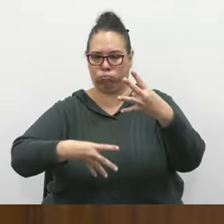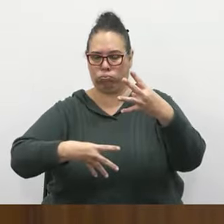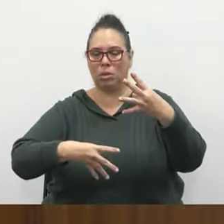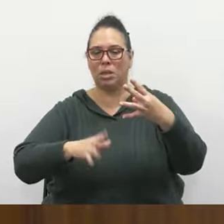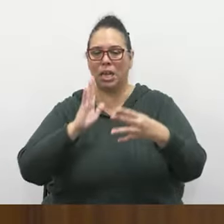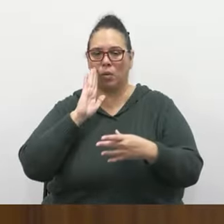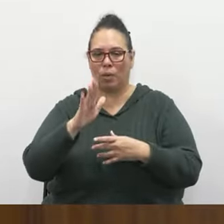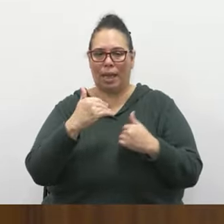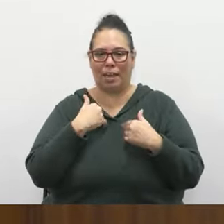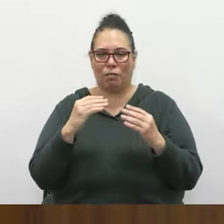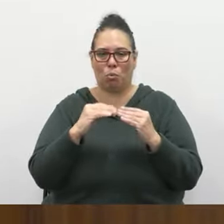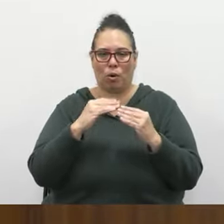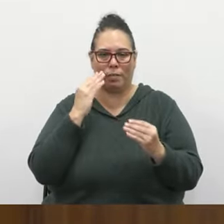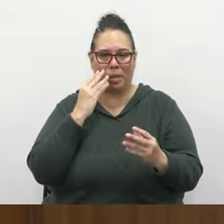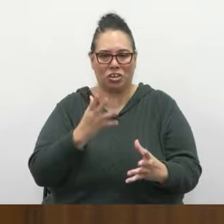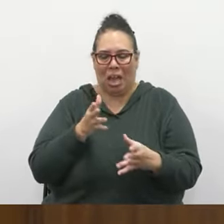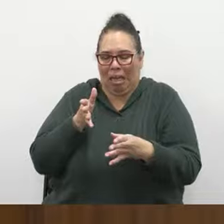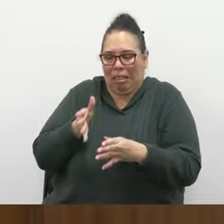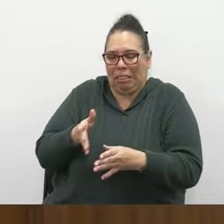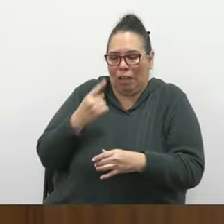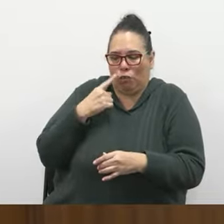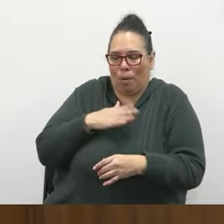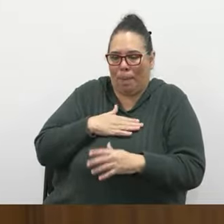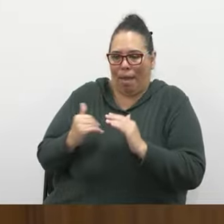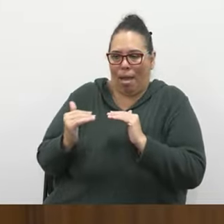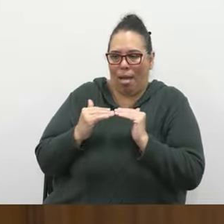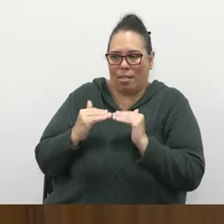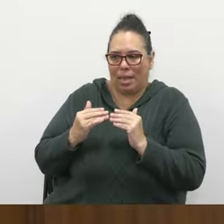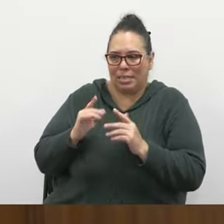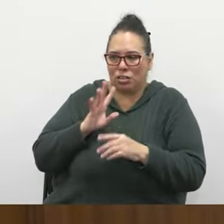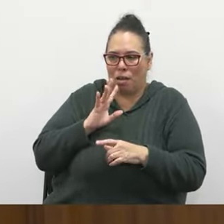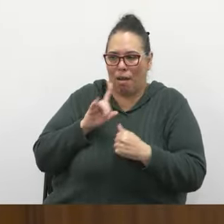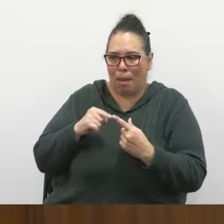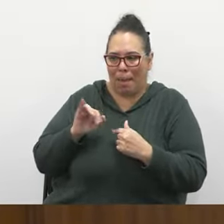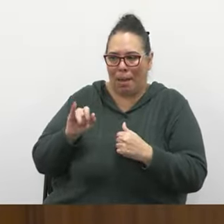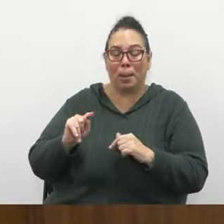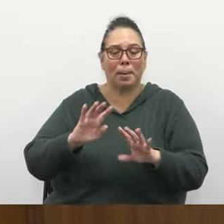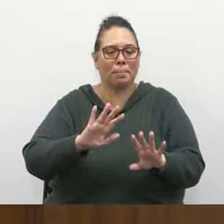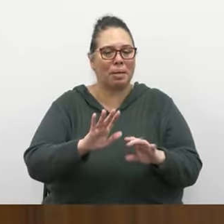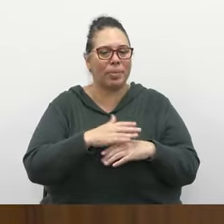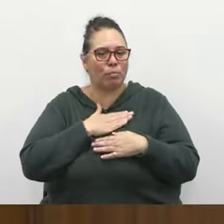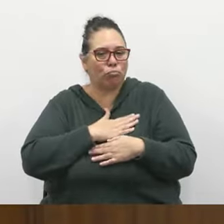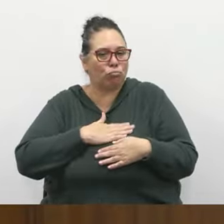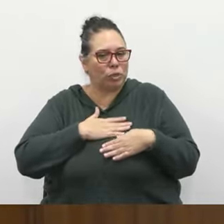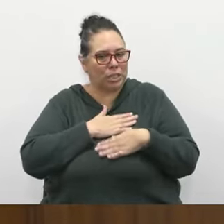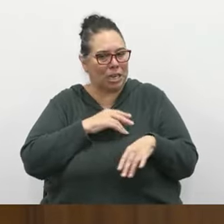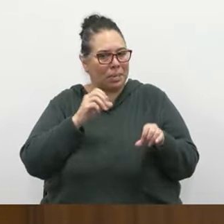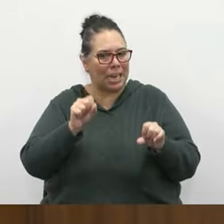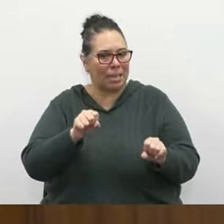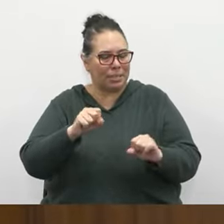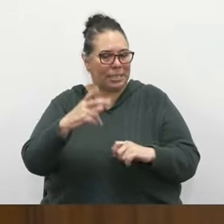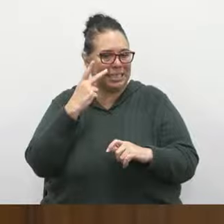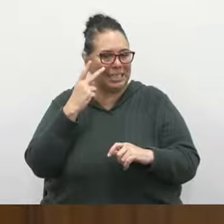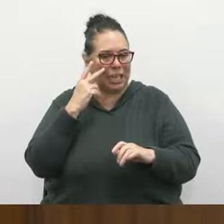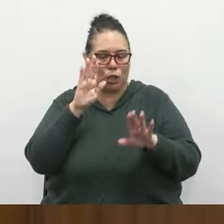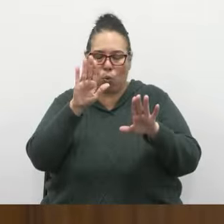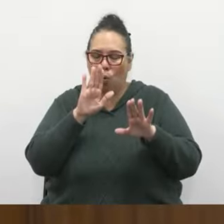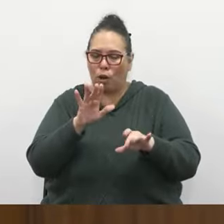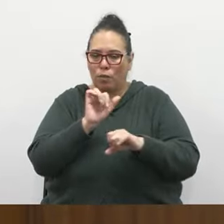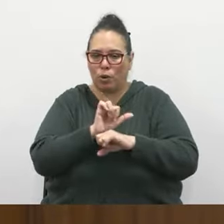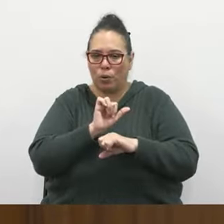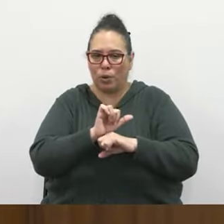I'll leave a little bit for my colleague here to share about the experience, but I appreciate being able to see the wonderful work that the Long Beach